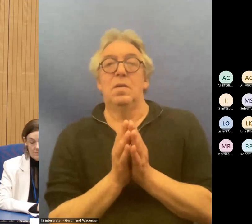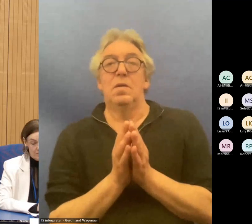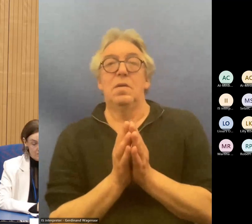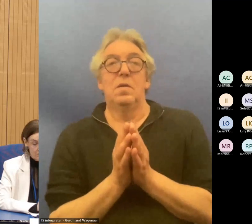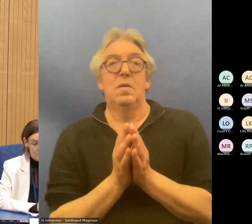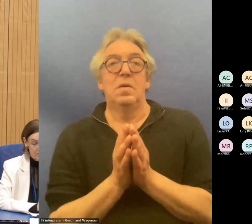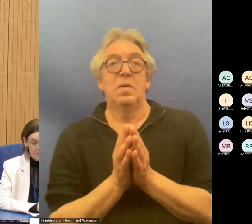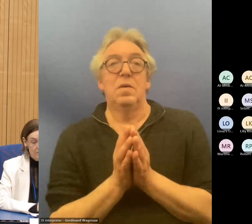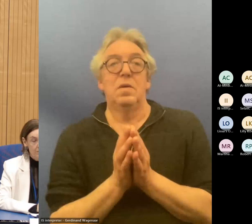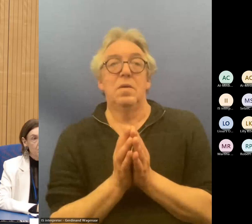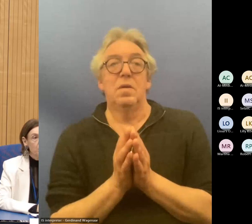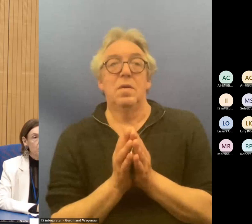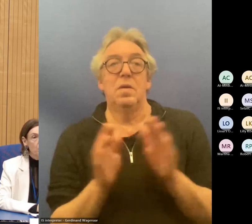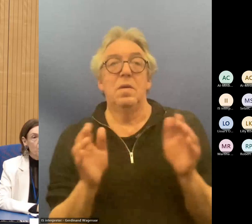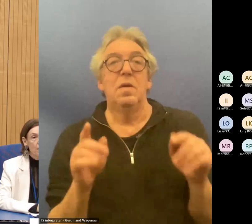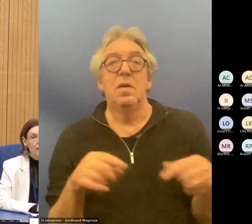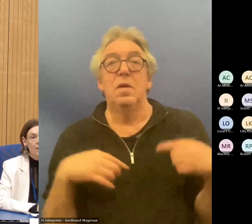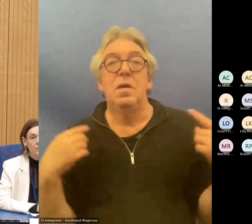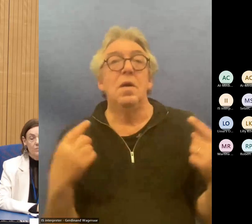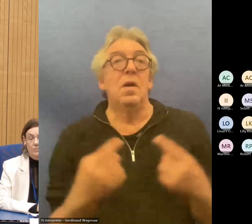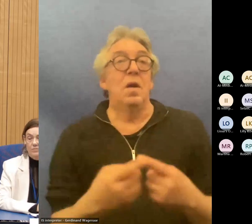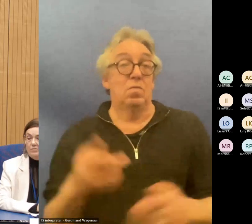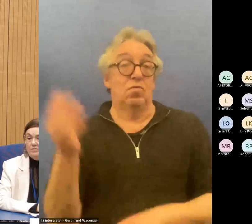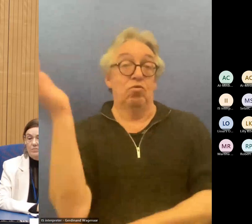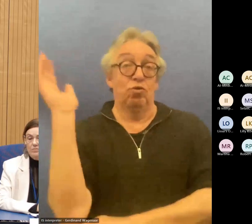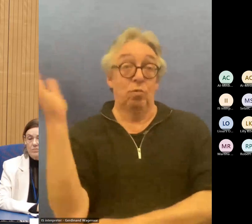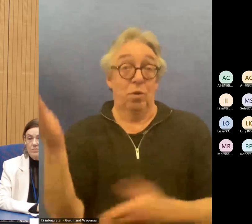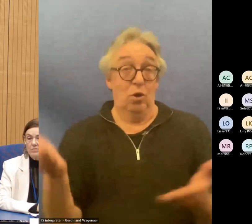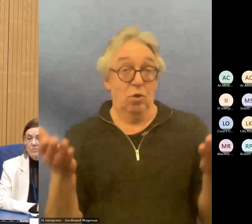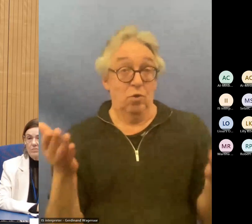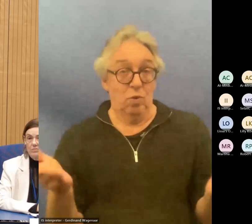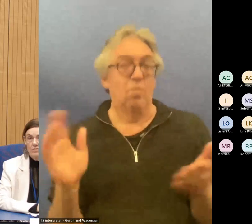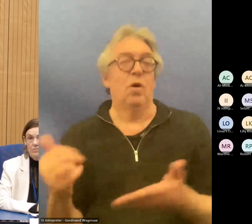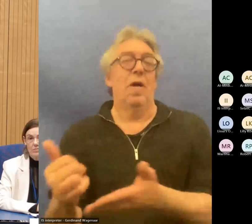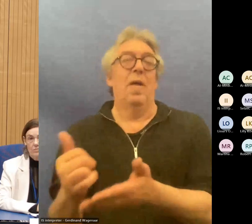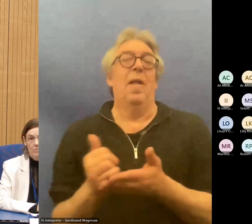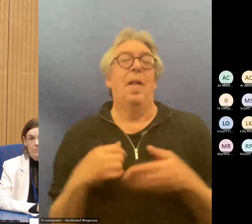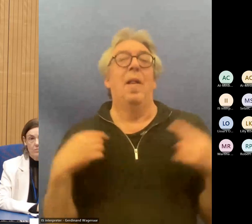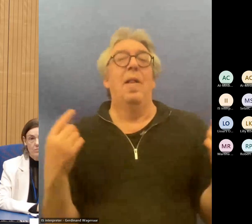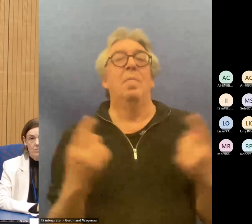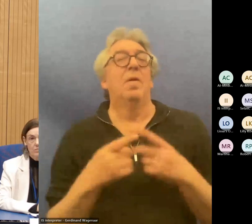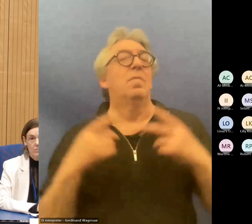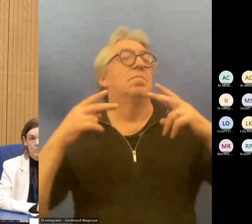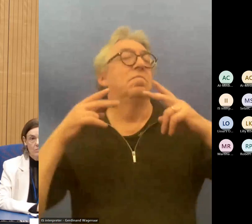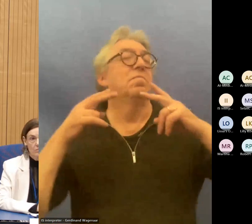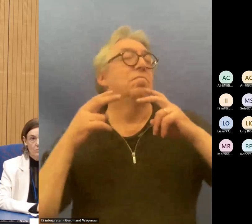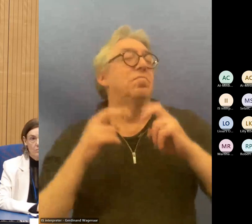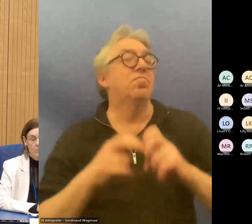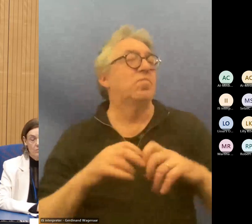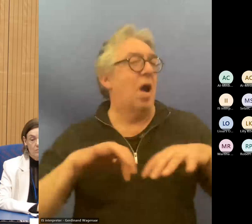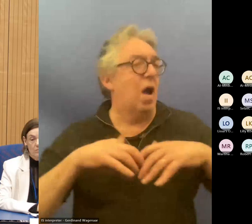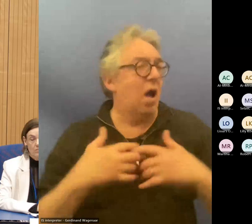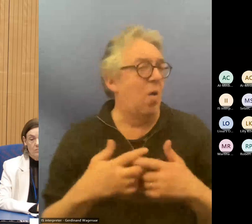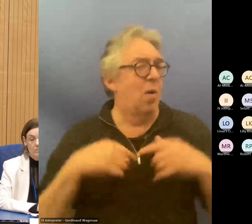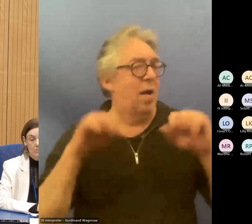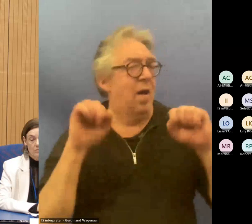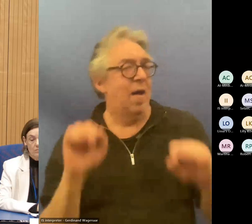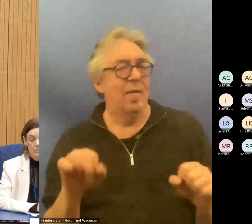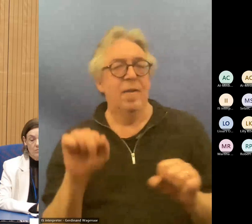us. Our speakers today will guide us to explore methods of working on vocational